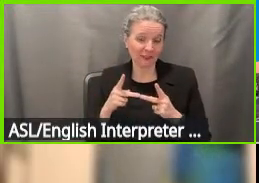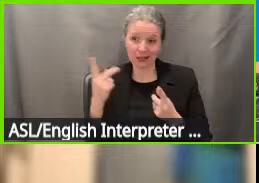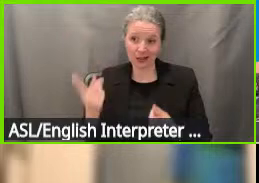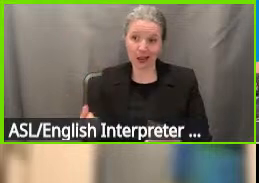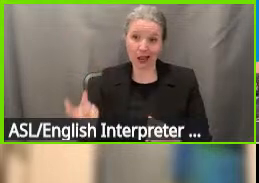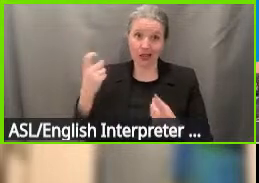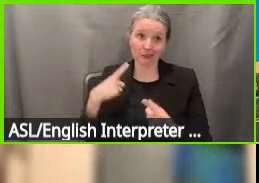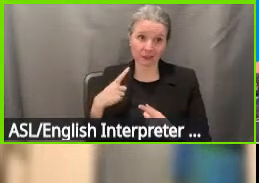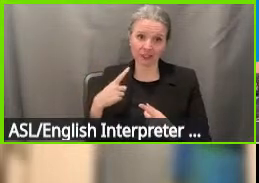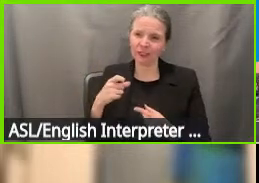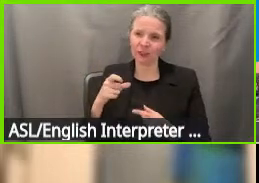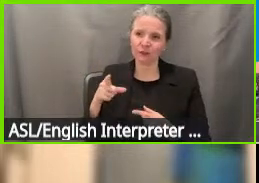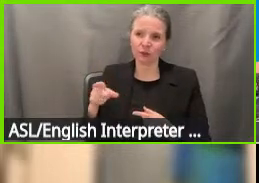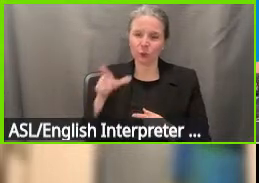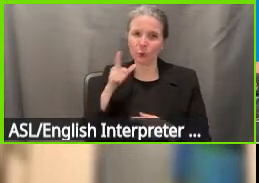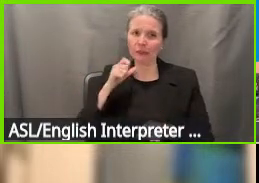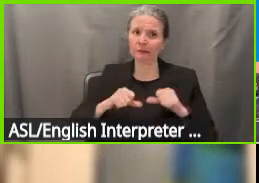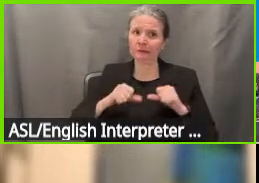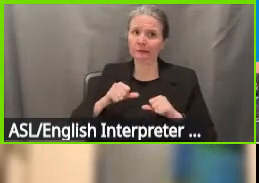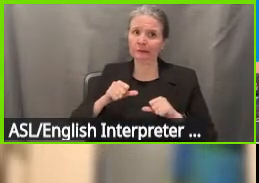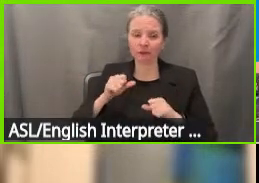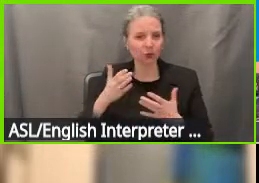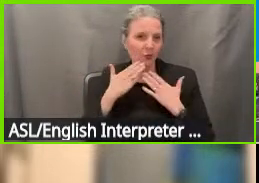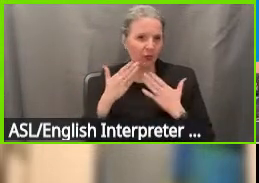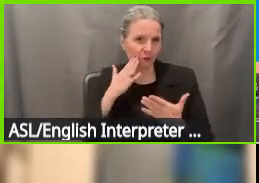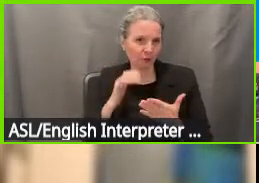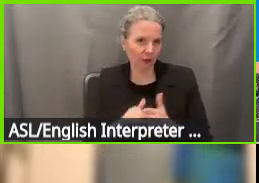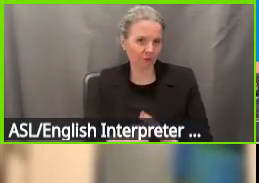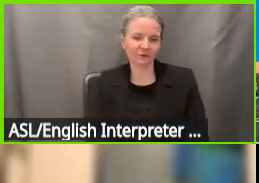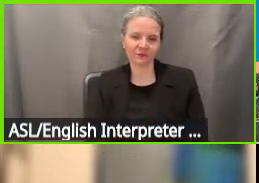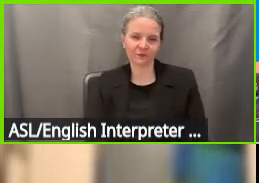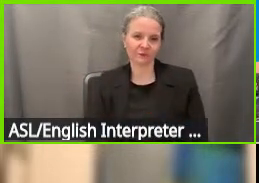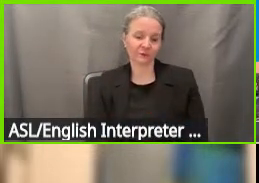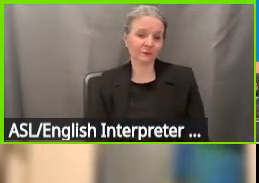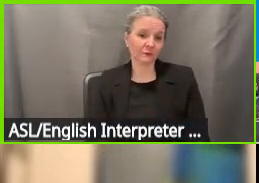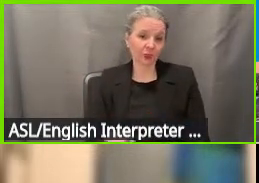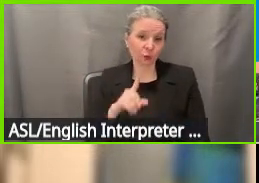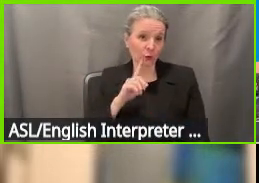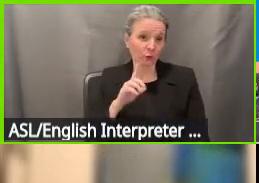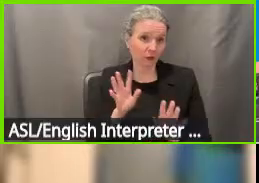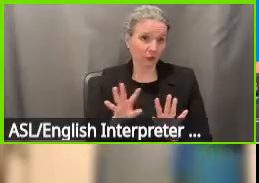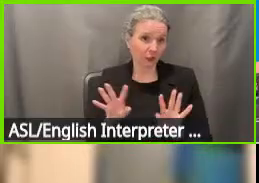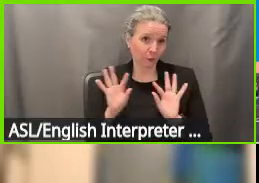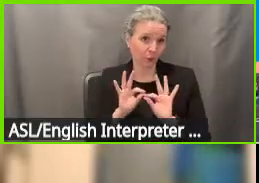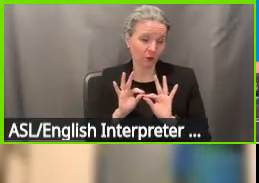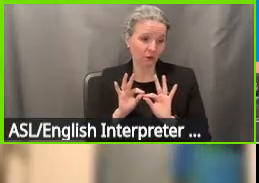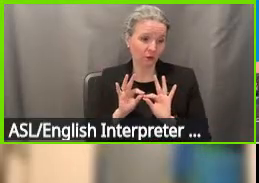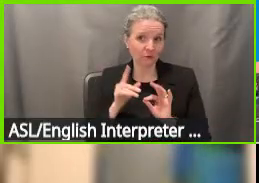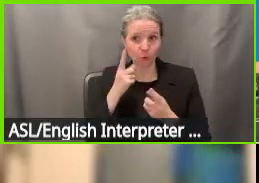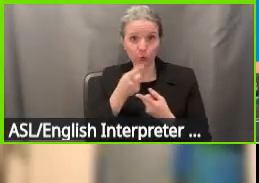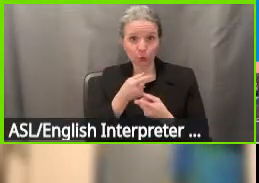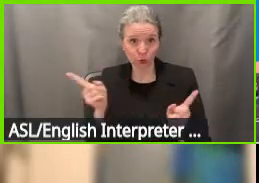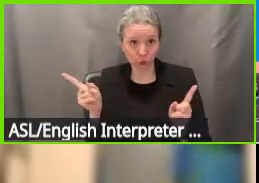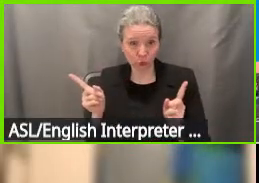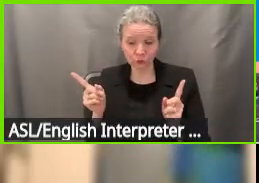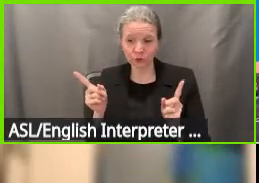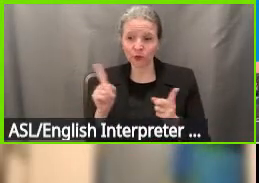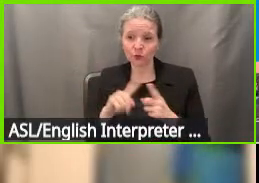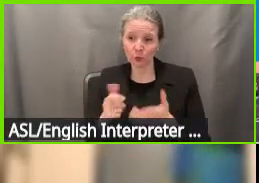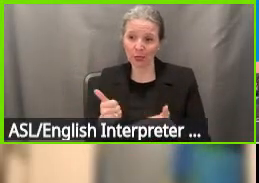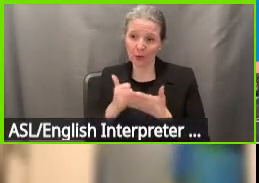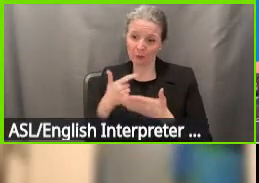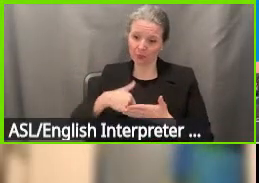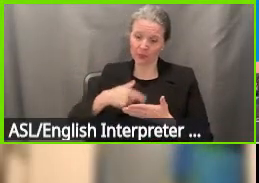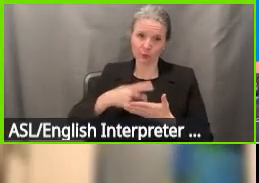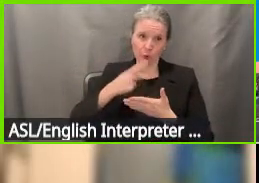that you weren't too sure about. I thank you for doing that. It's really important for you to help this